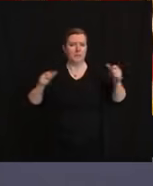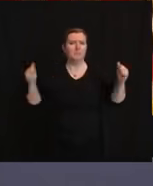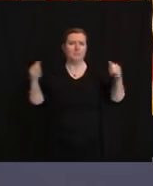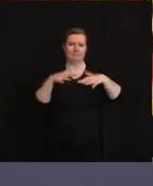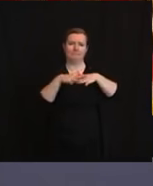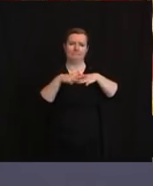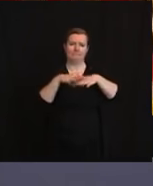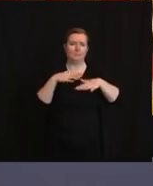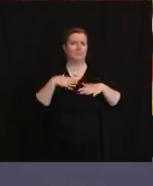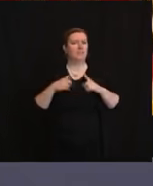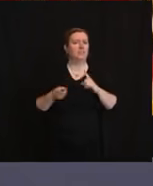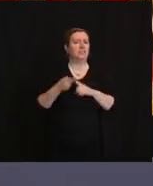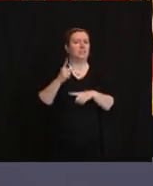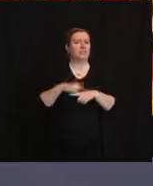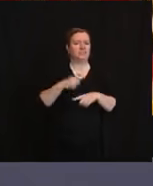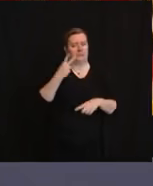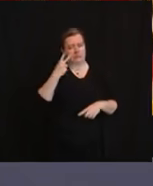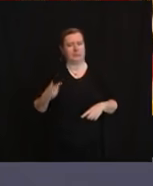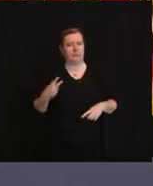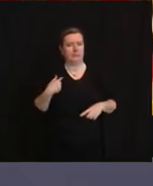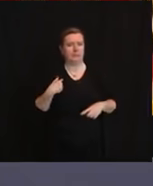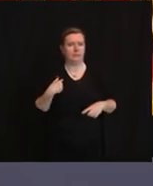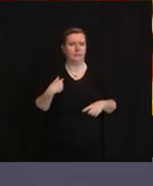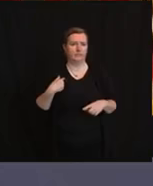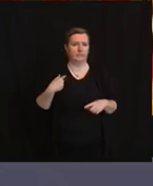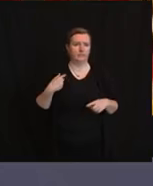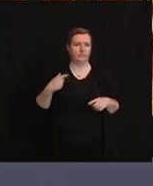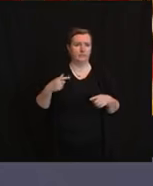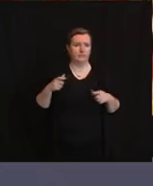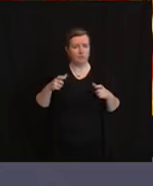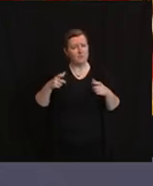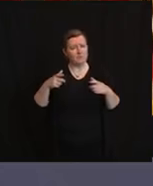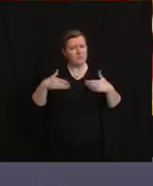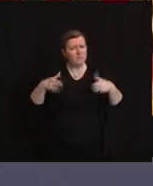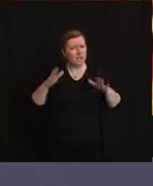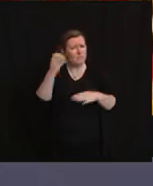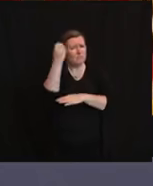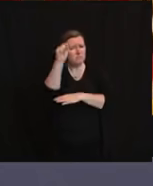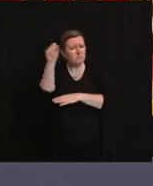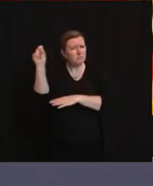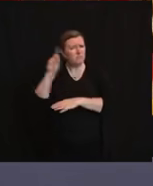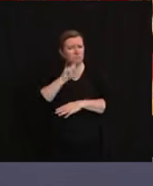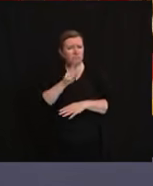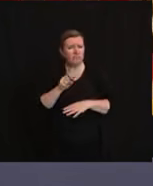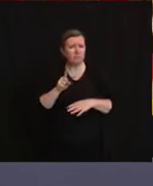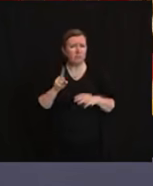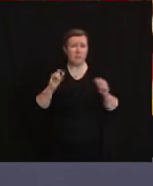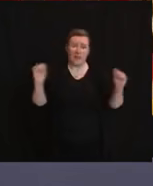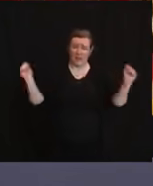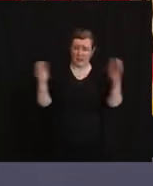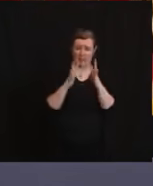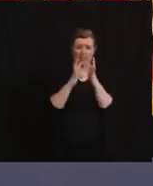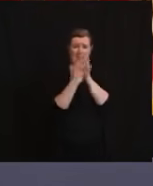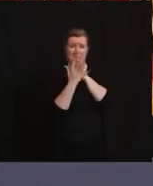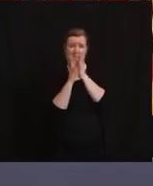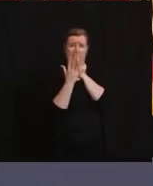with whether they should or shouldn't protest. I worry about anybody congregating right now. We cannot have people doing that.